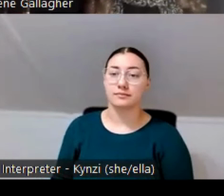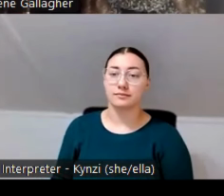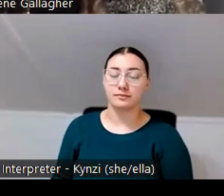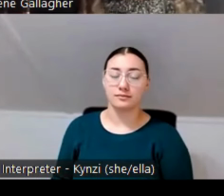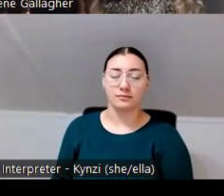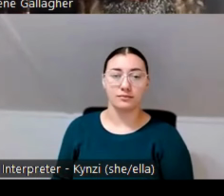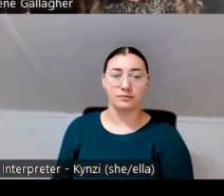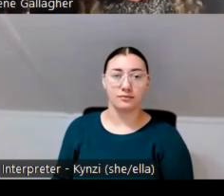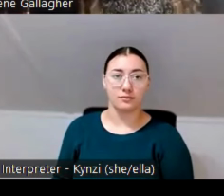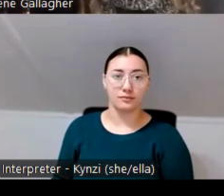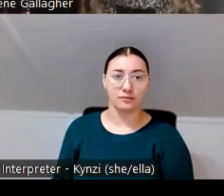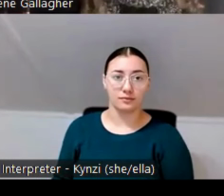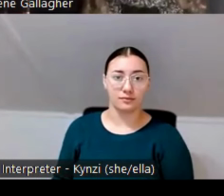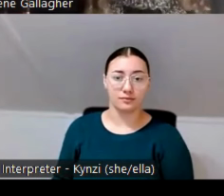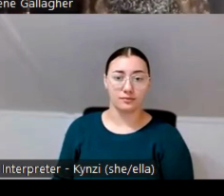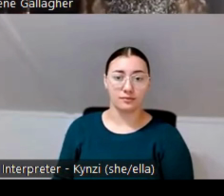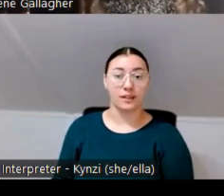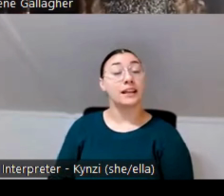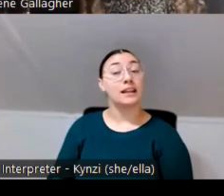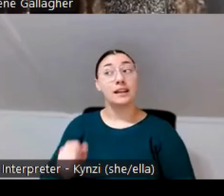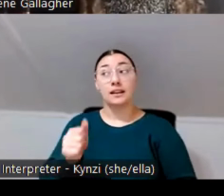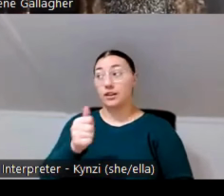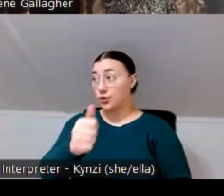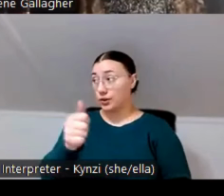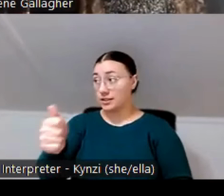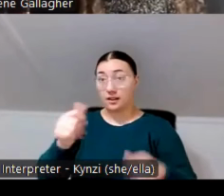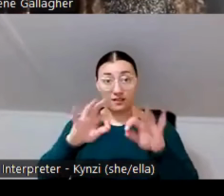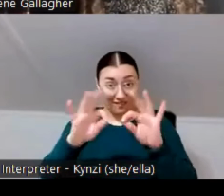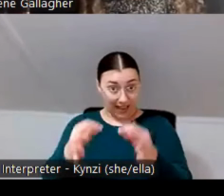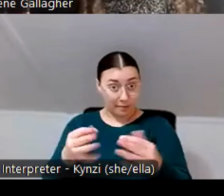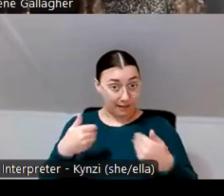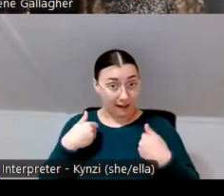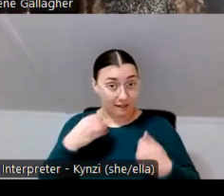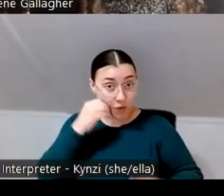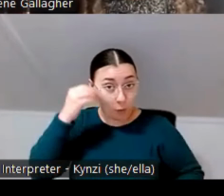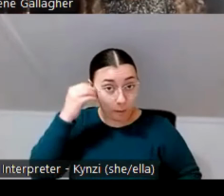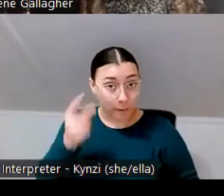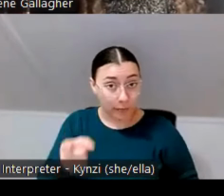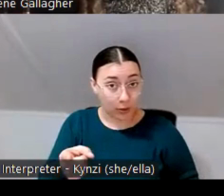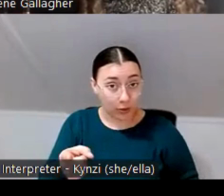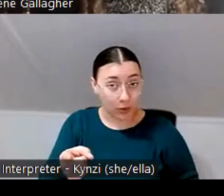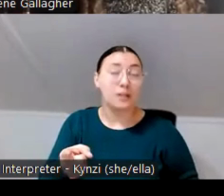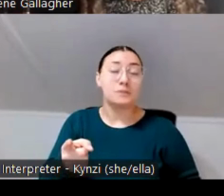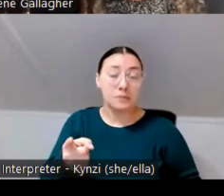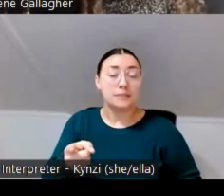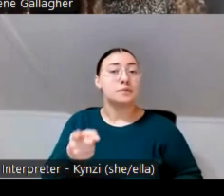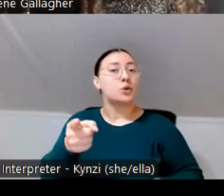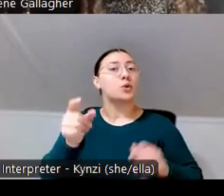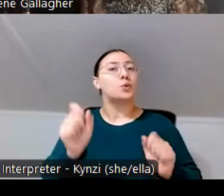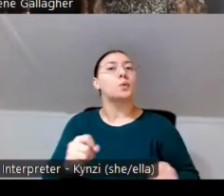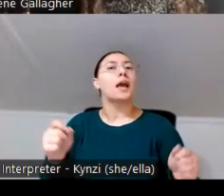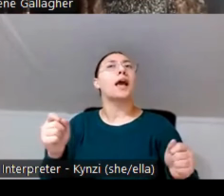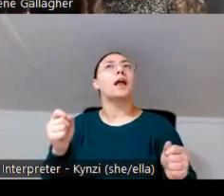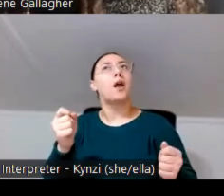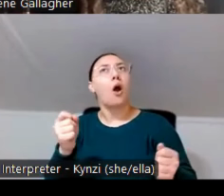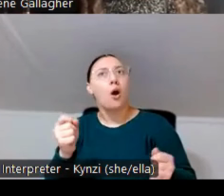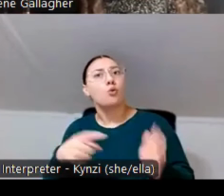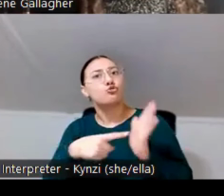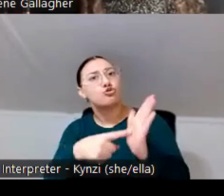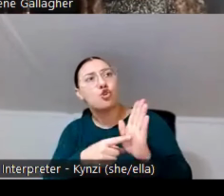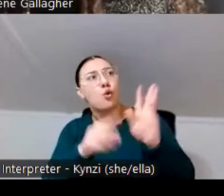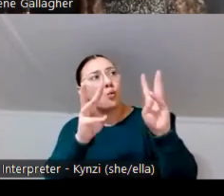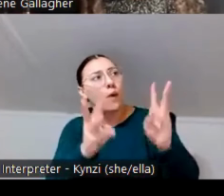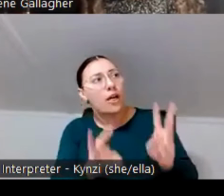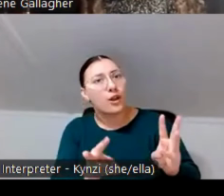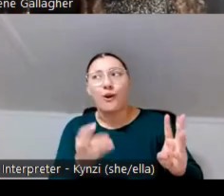Families at home, you can make connections to what your child wears and does in